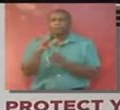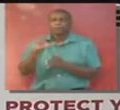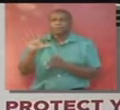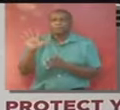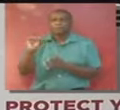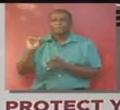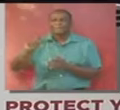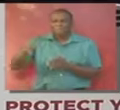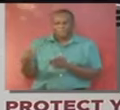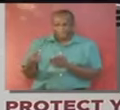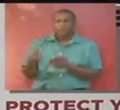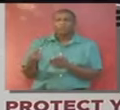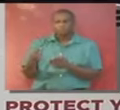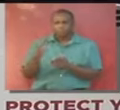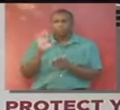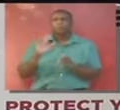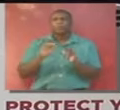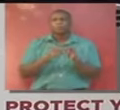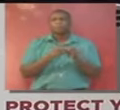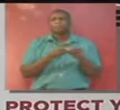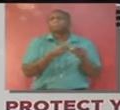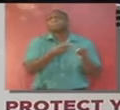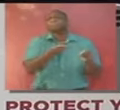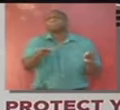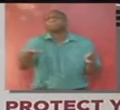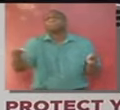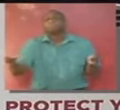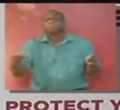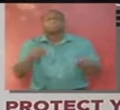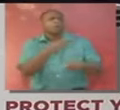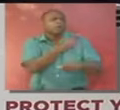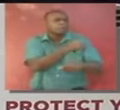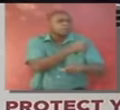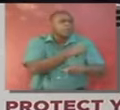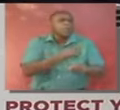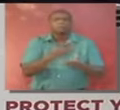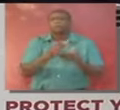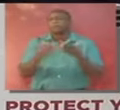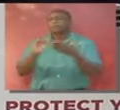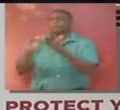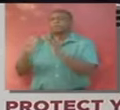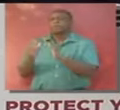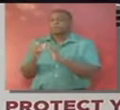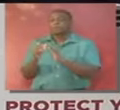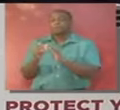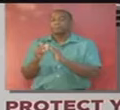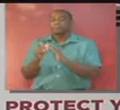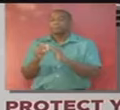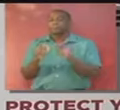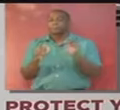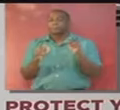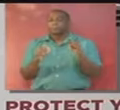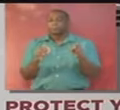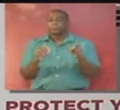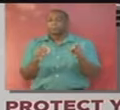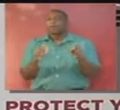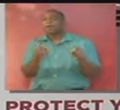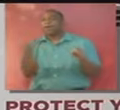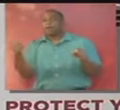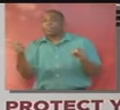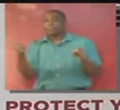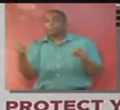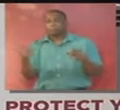and some community settings. And another one called Standard Q, we have received 40,000 of